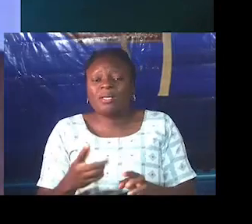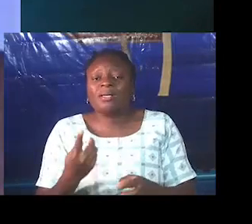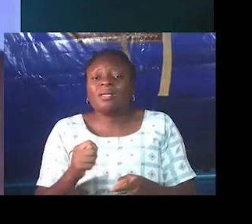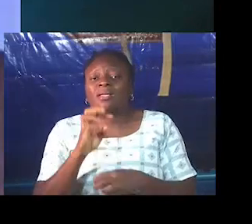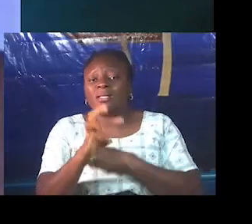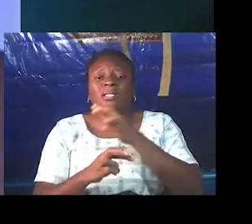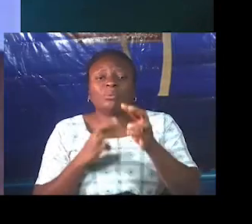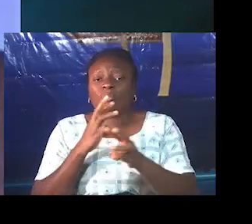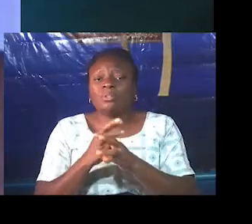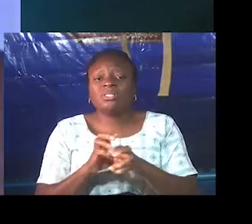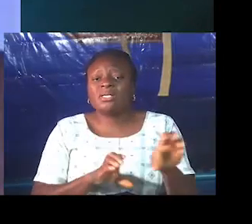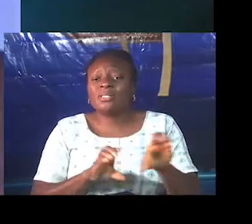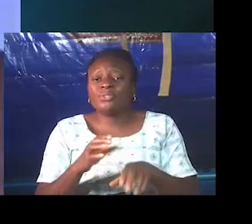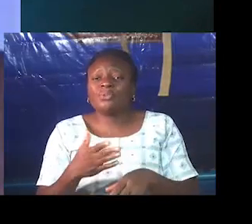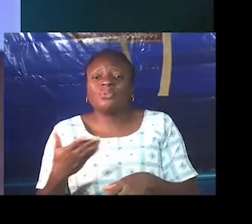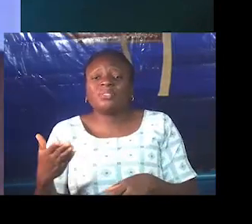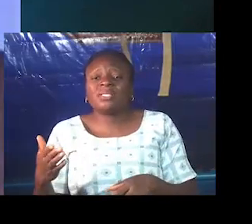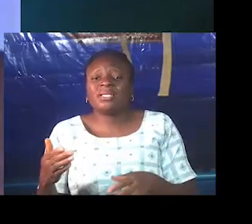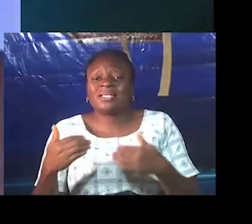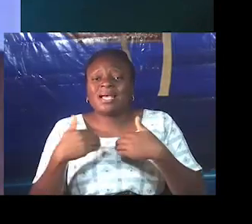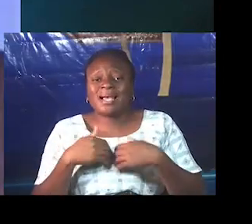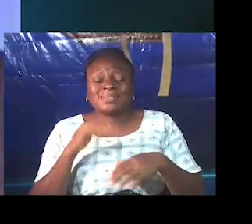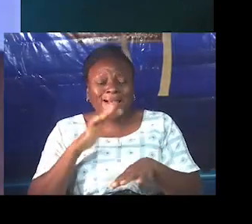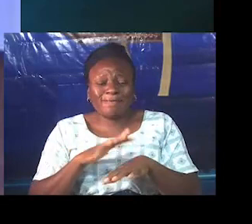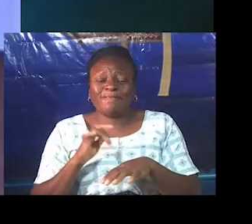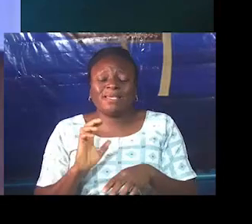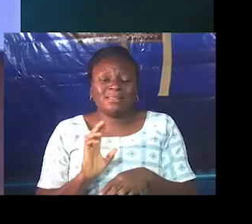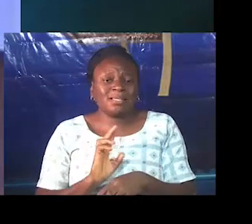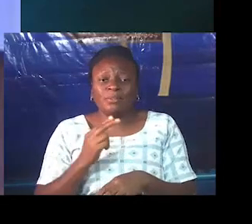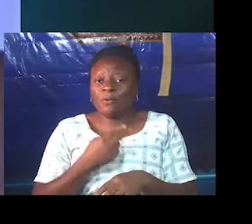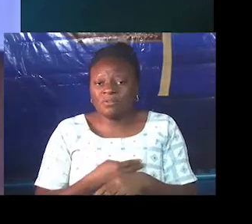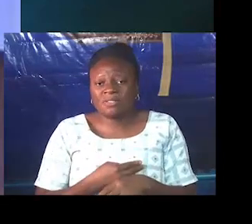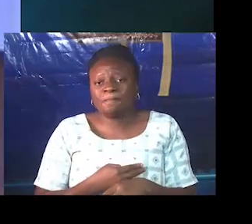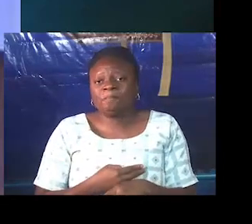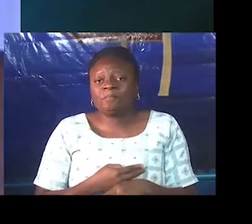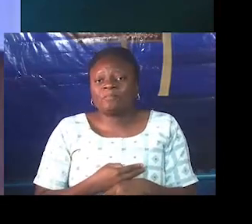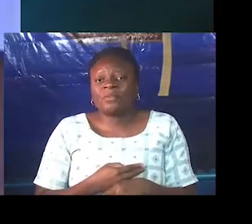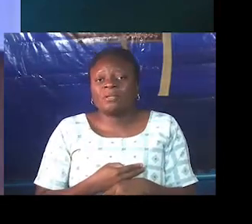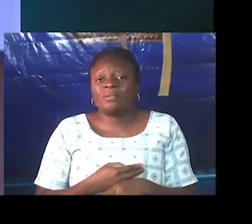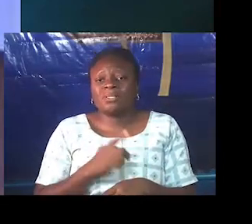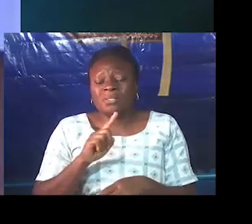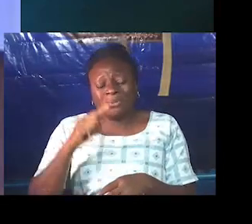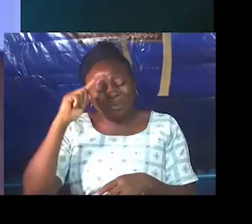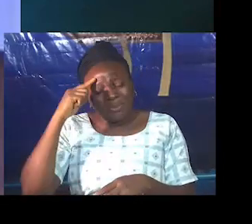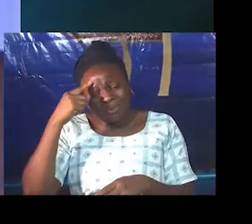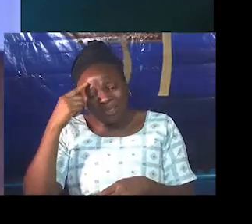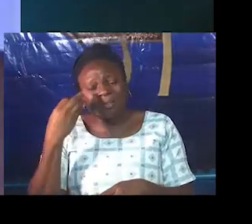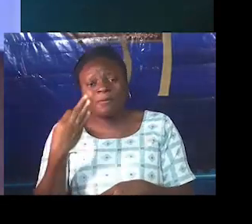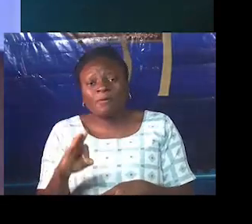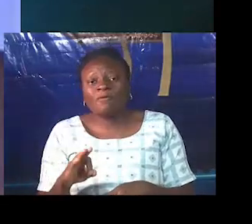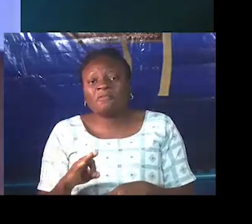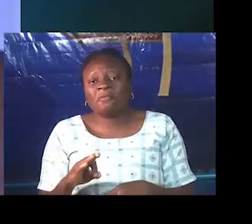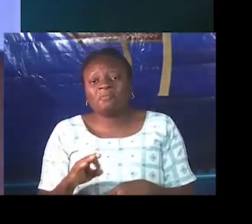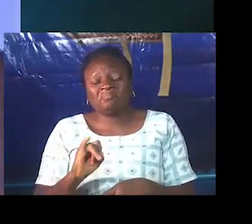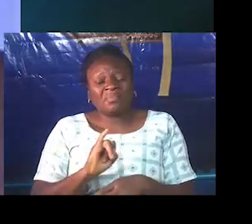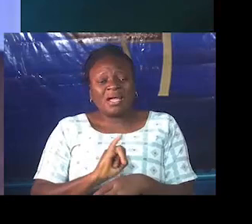short, my wife must be a light complexion, I don't want someone that is too dark, I want someone that is presentable, I don't want someone